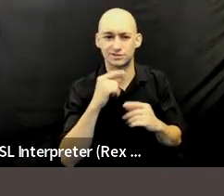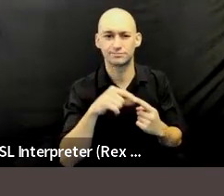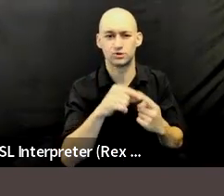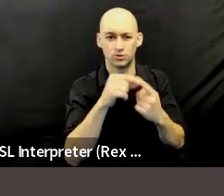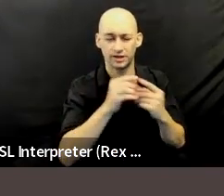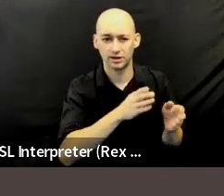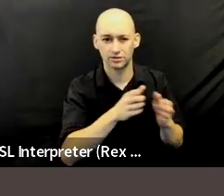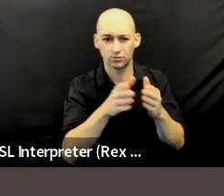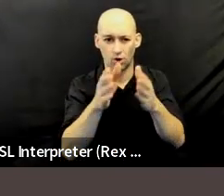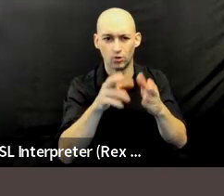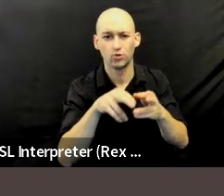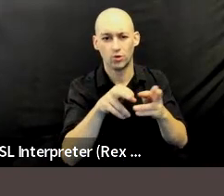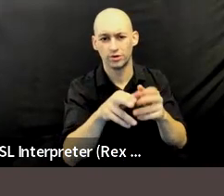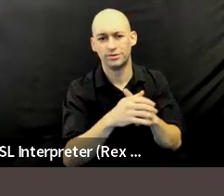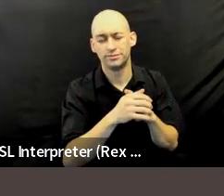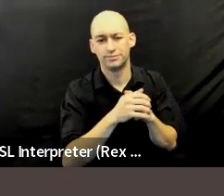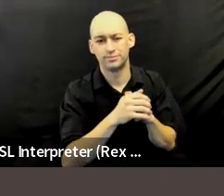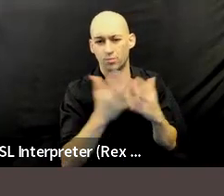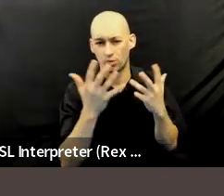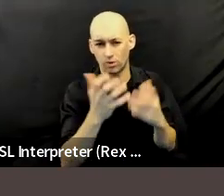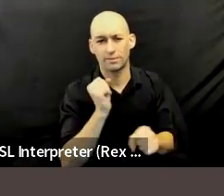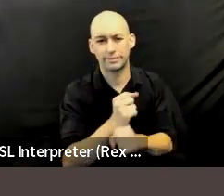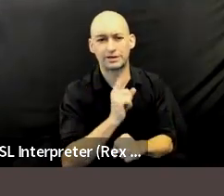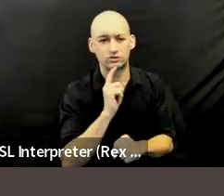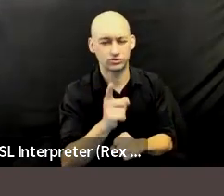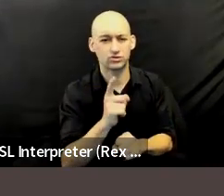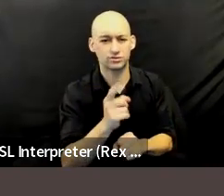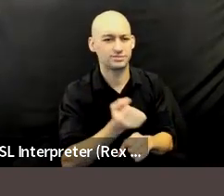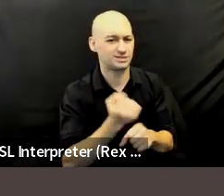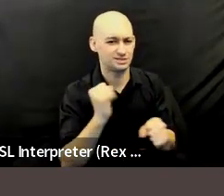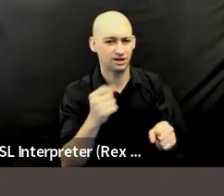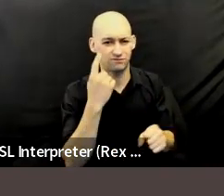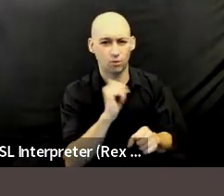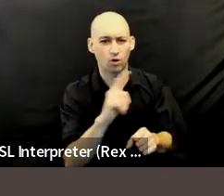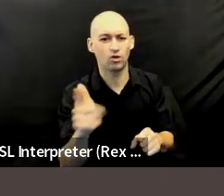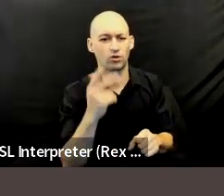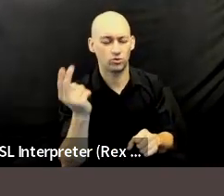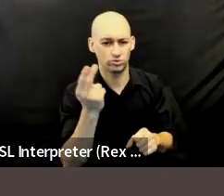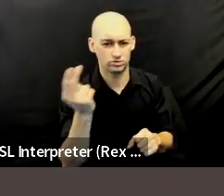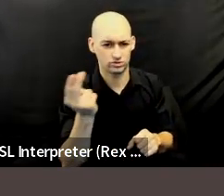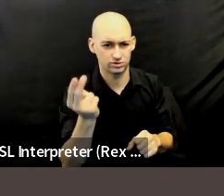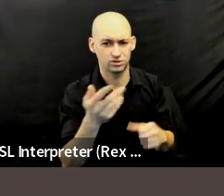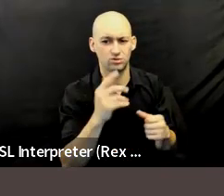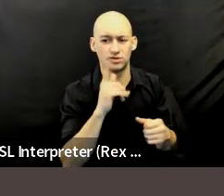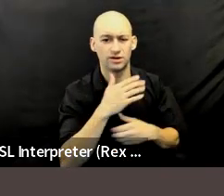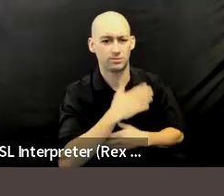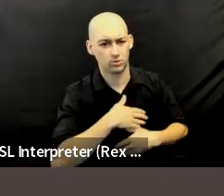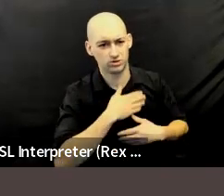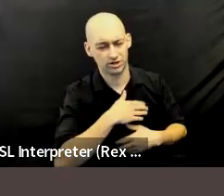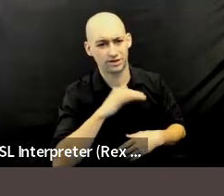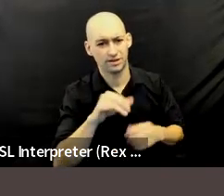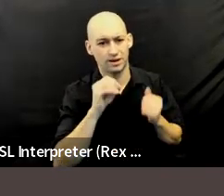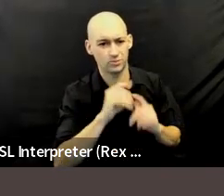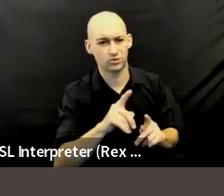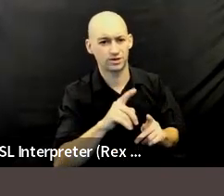corridor that we want to make sure that is safe for all users. So we appreciate this opportunity to share